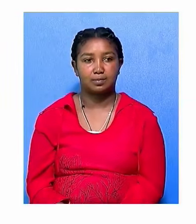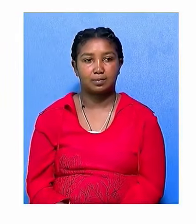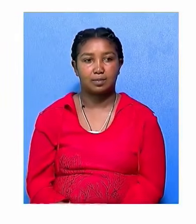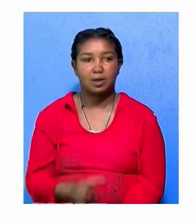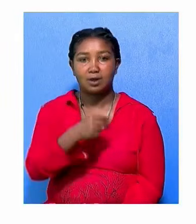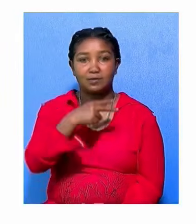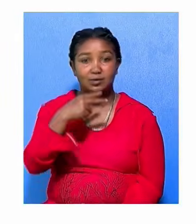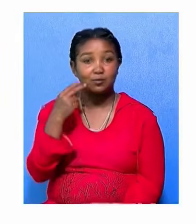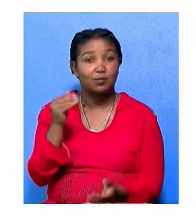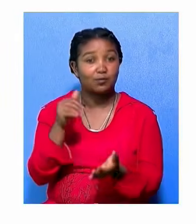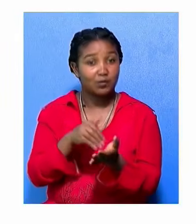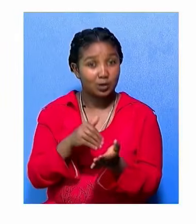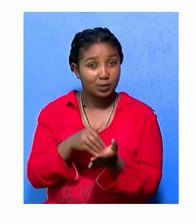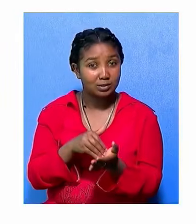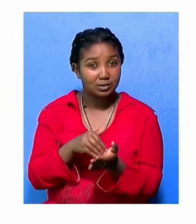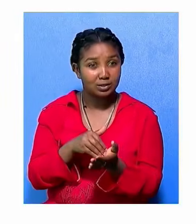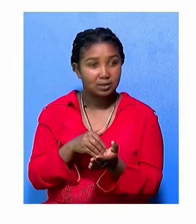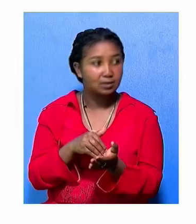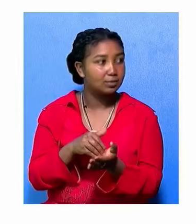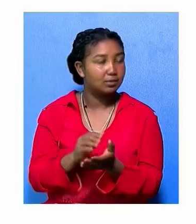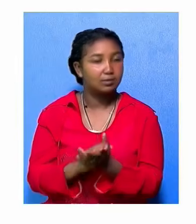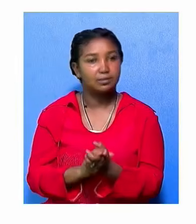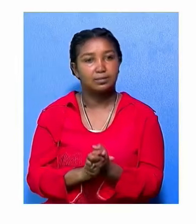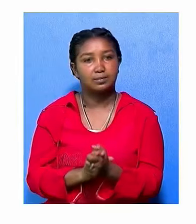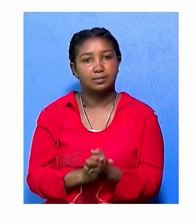Adverbs of frequency